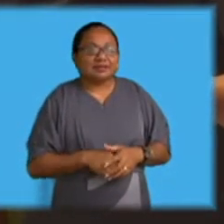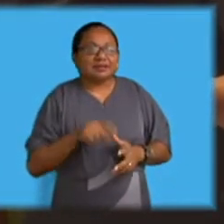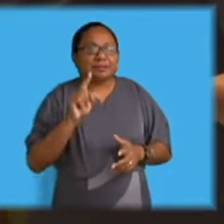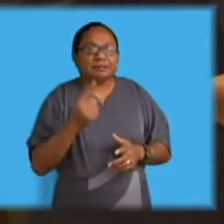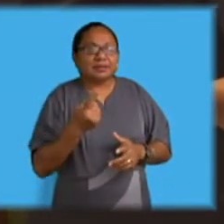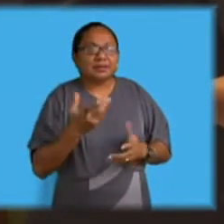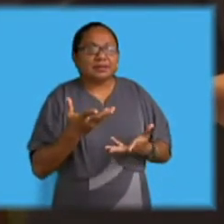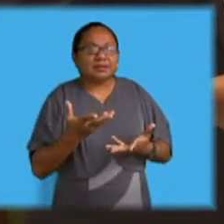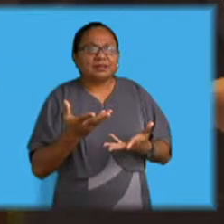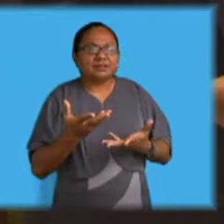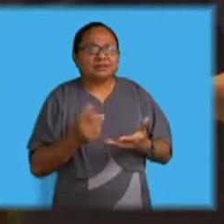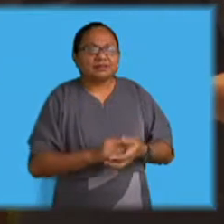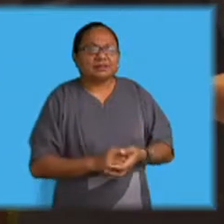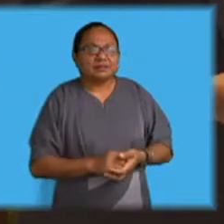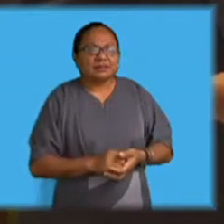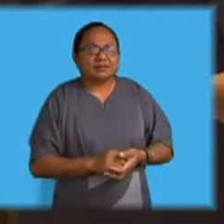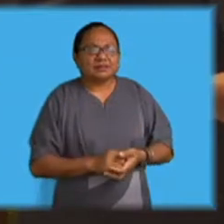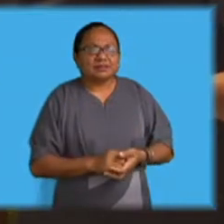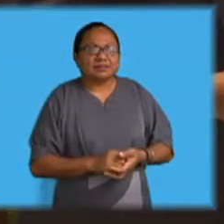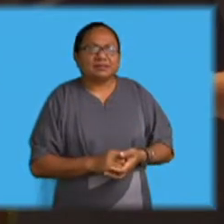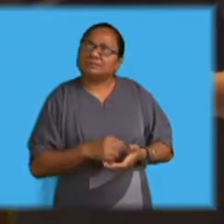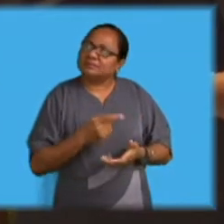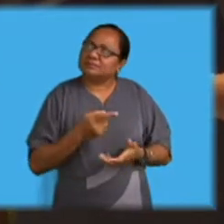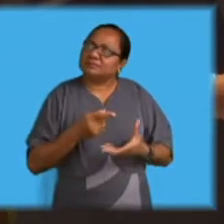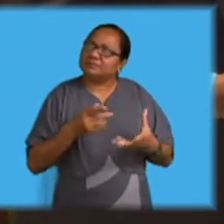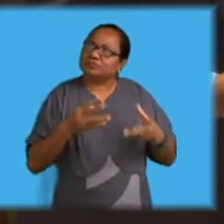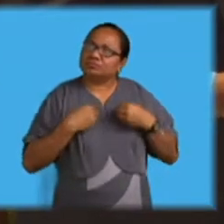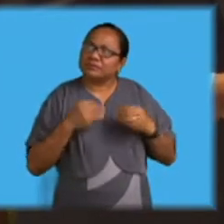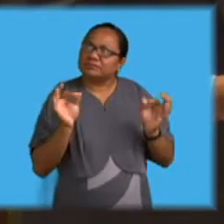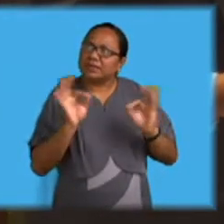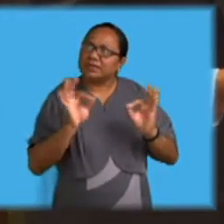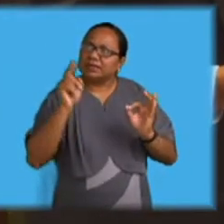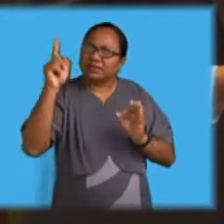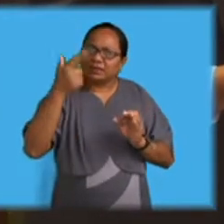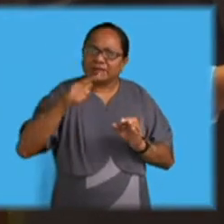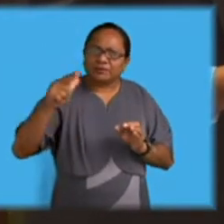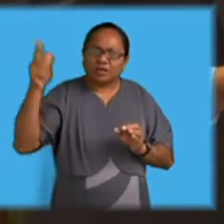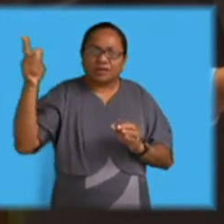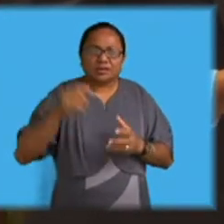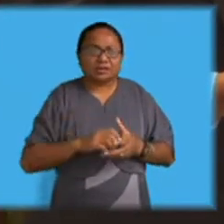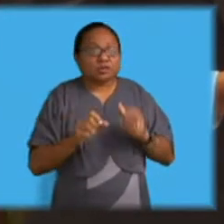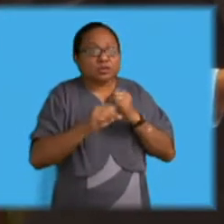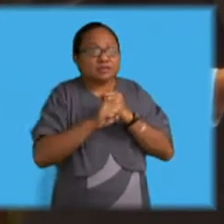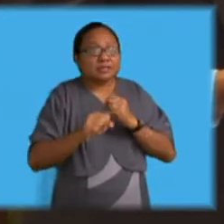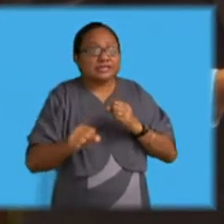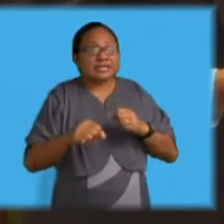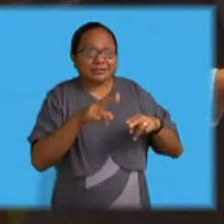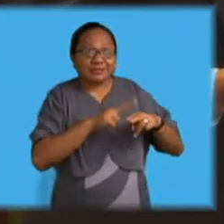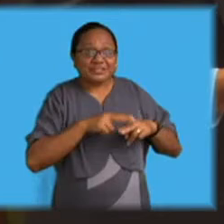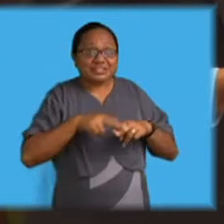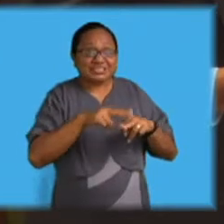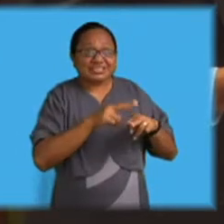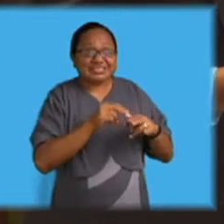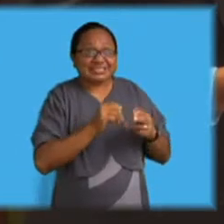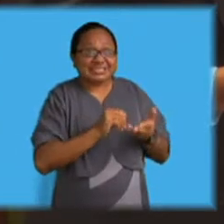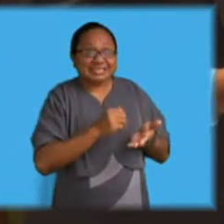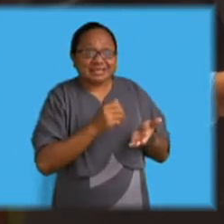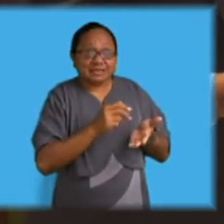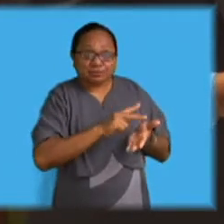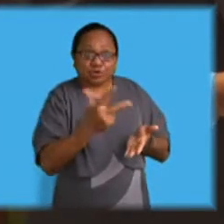A small market in Levuka. So, as advertised by the Fiji Procurement Office,